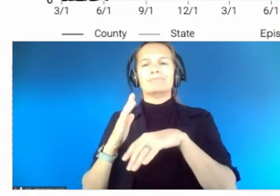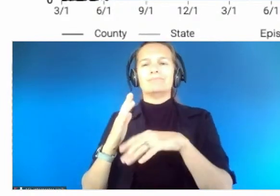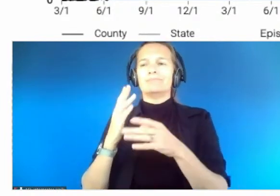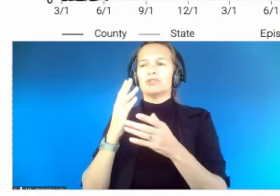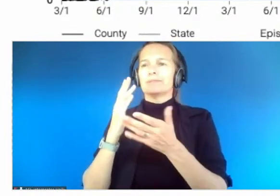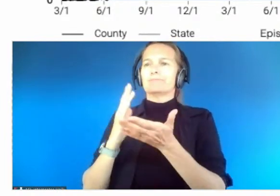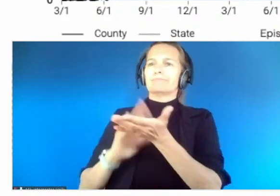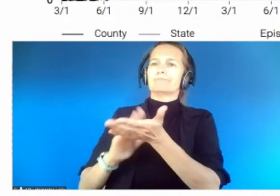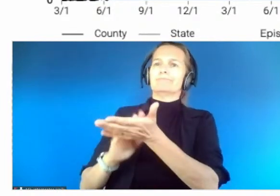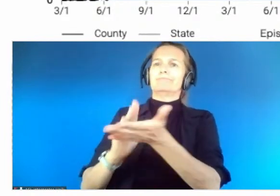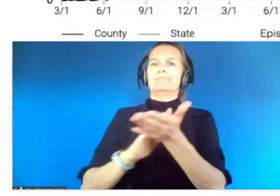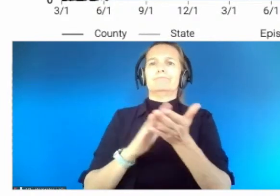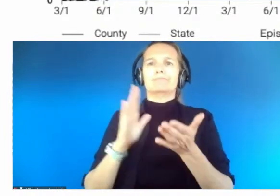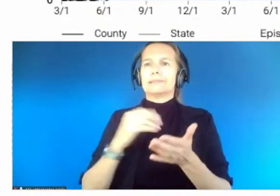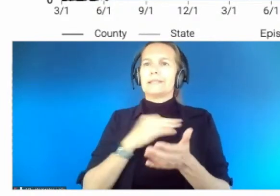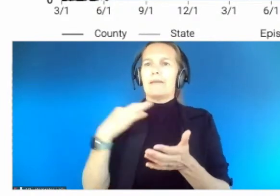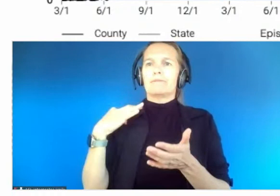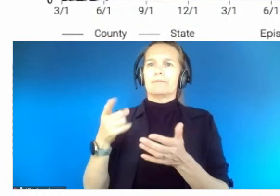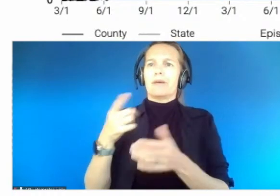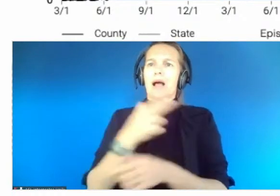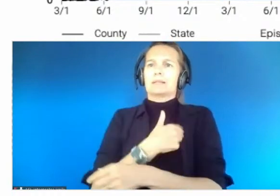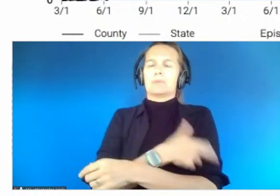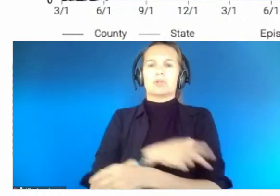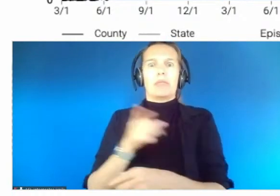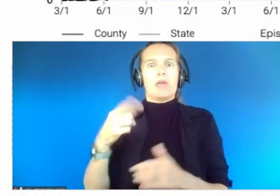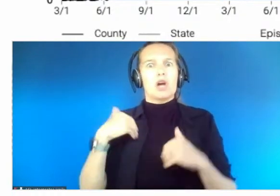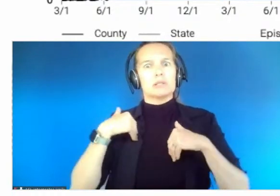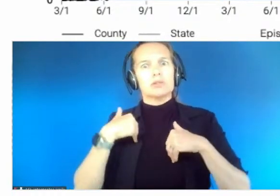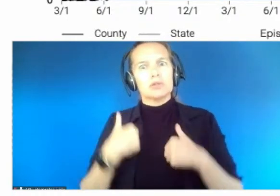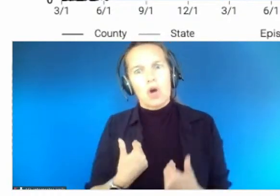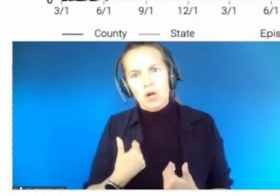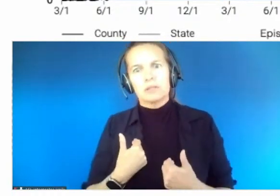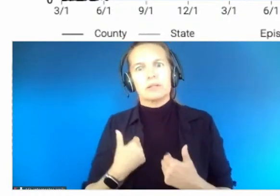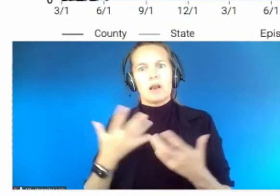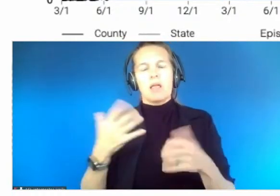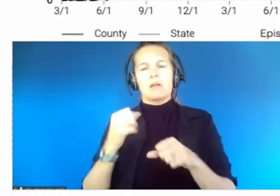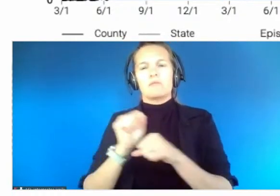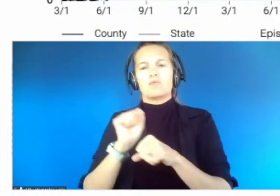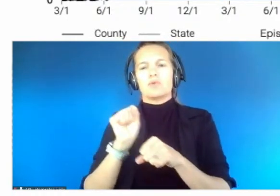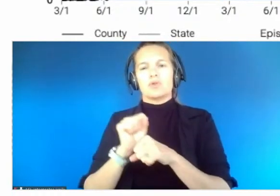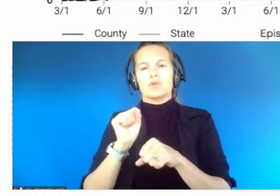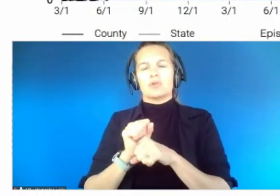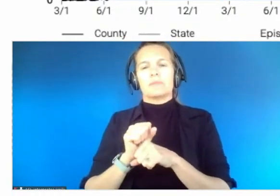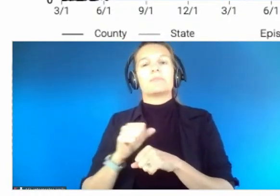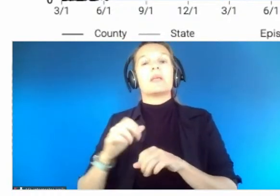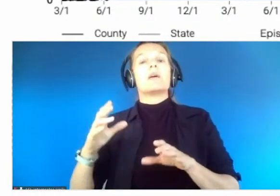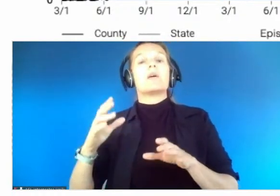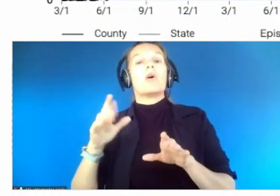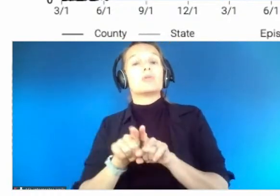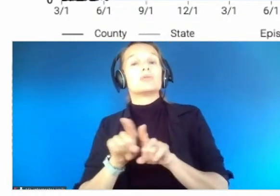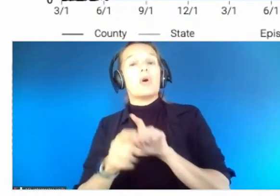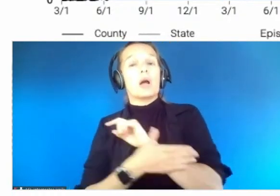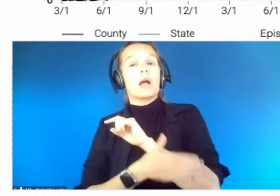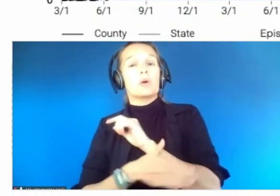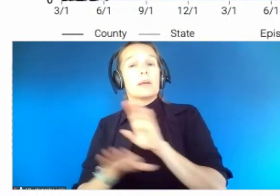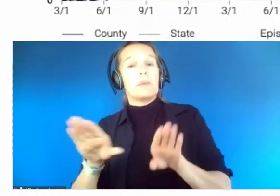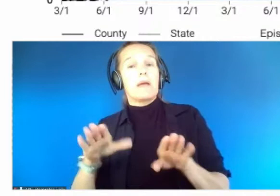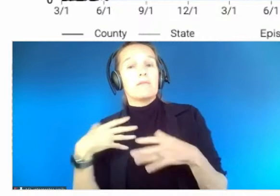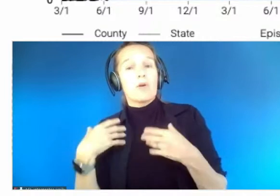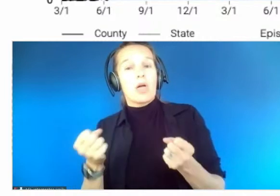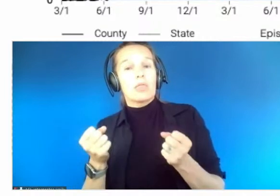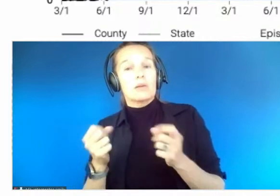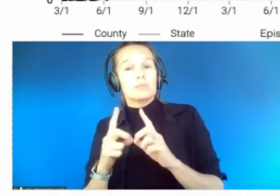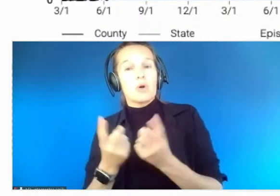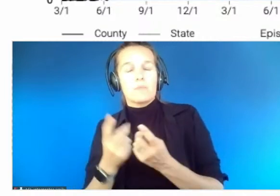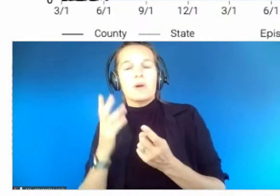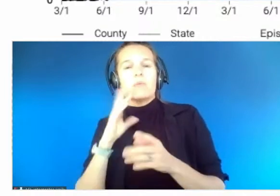hospitals. They're exhausted from the work that they've been having to do. County Behavioral Health Department has helped them with providing